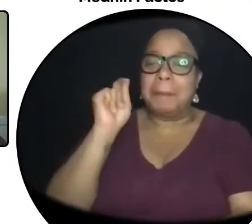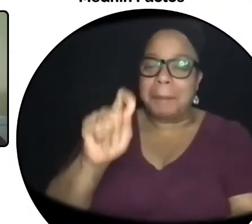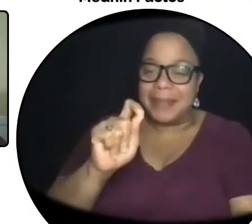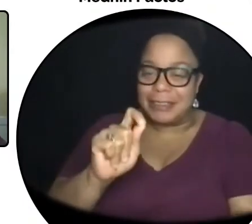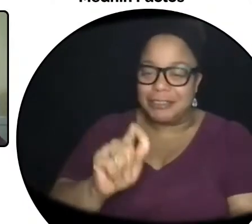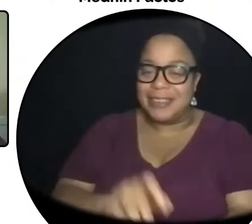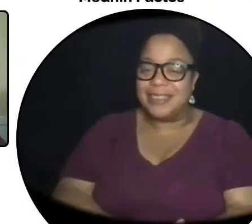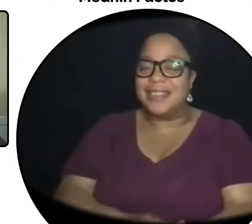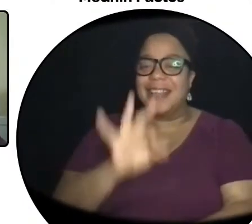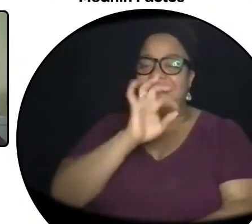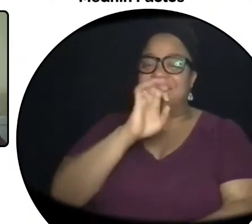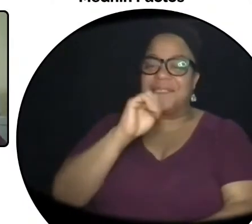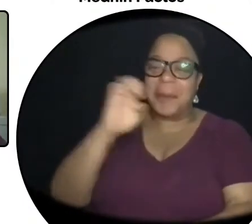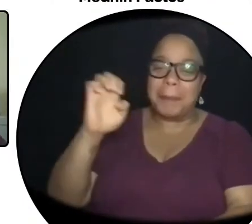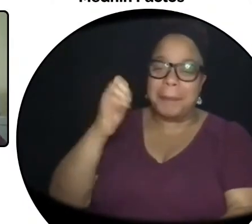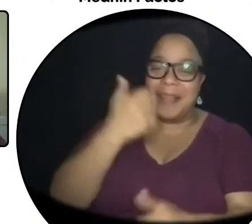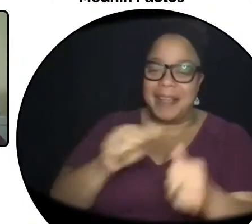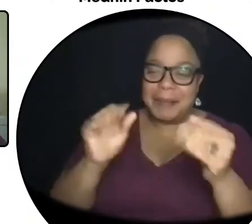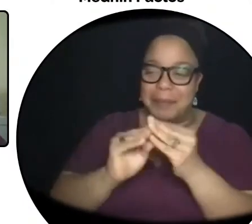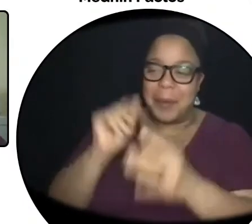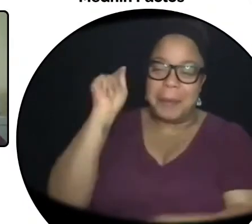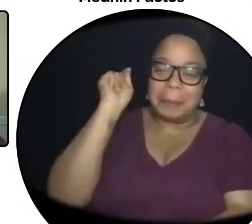Thank you.